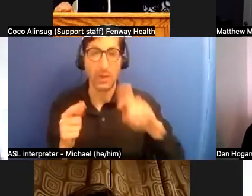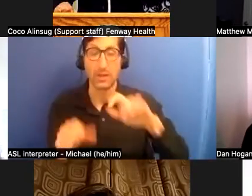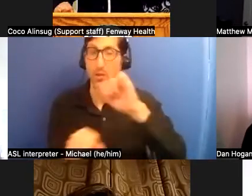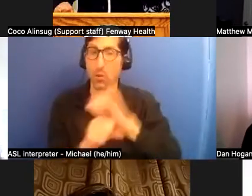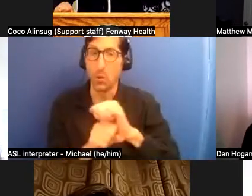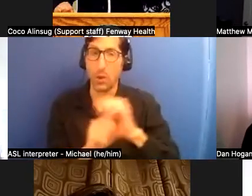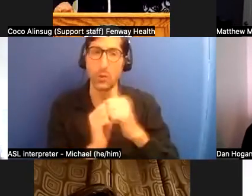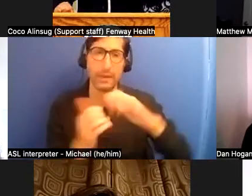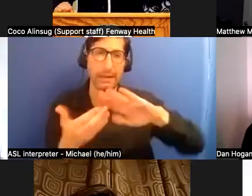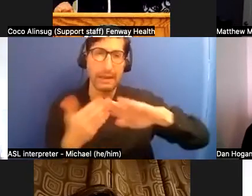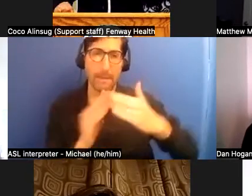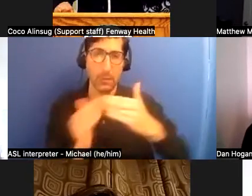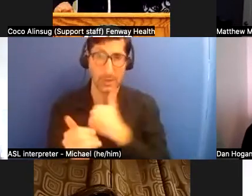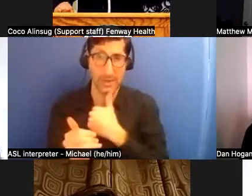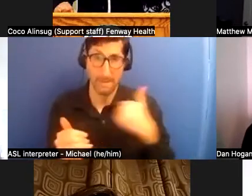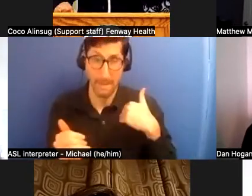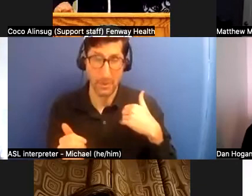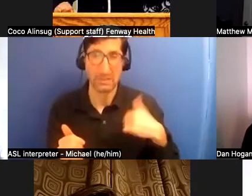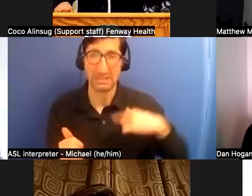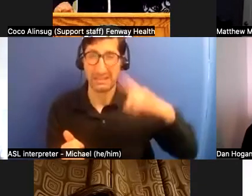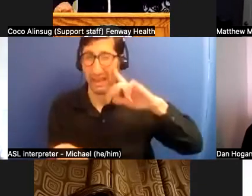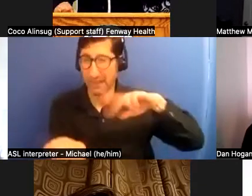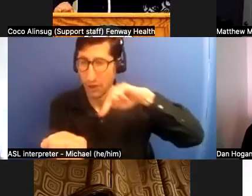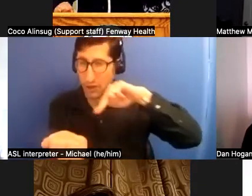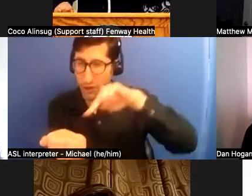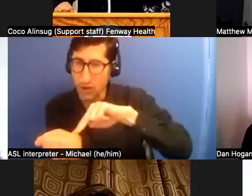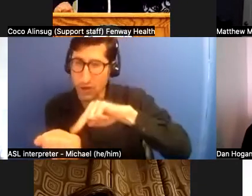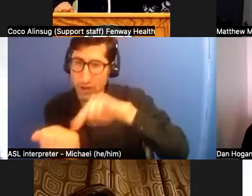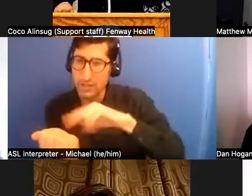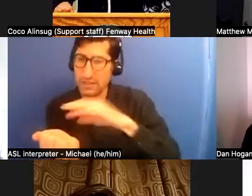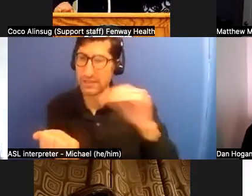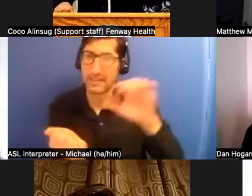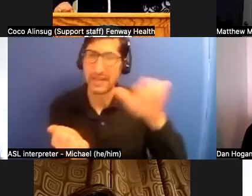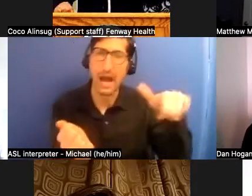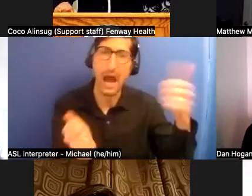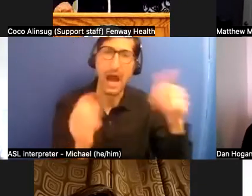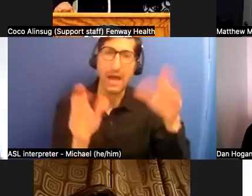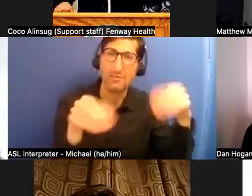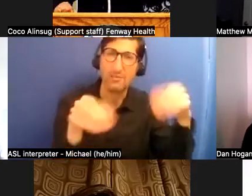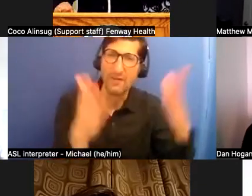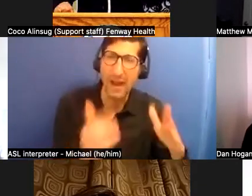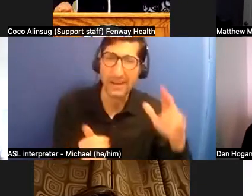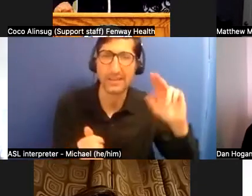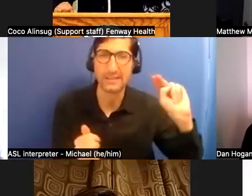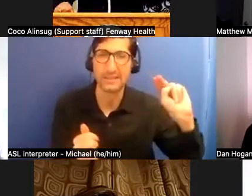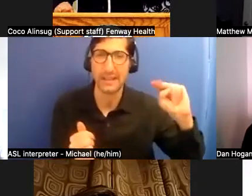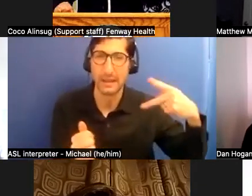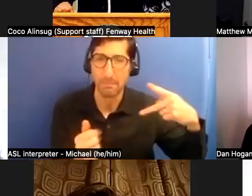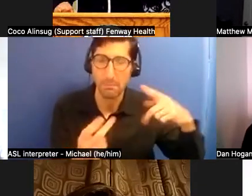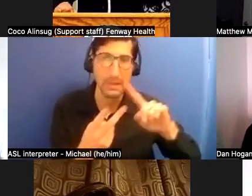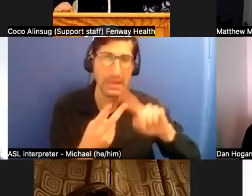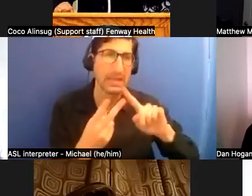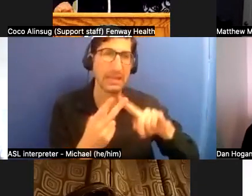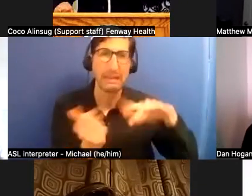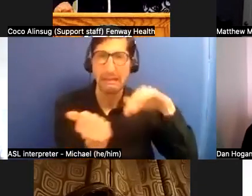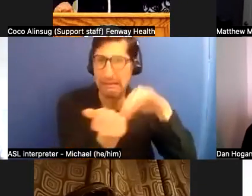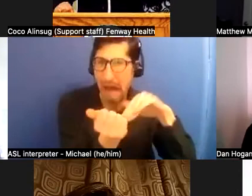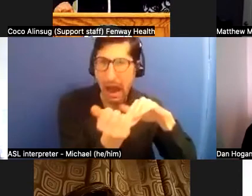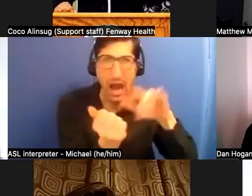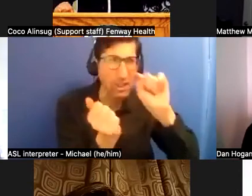members. I think both nurses and other providers, nurse practitioners and